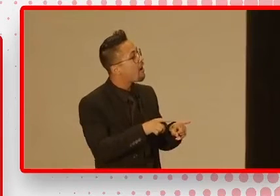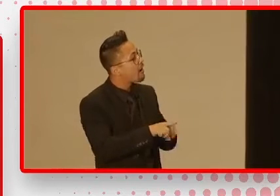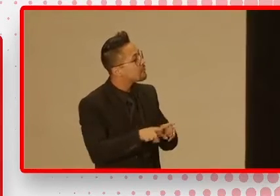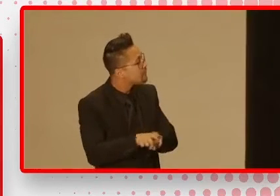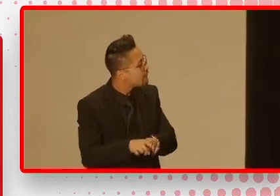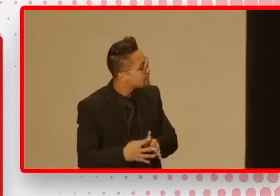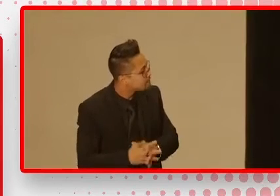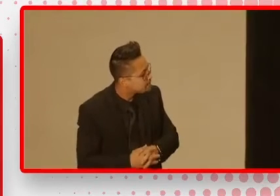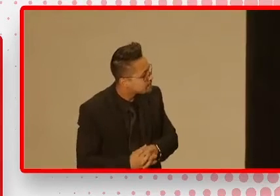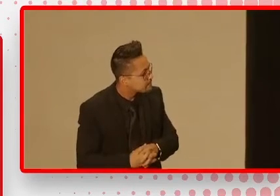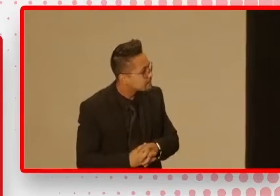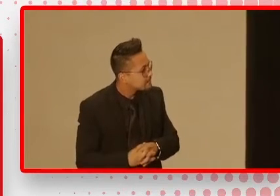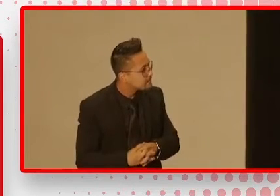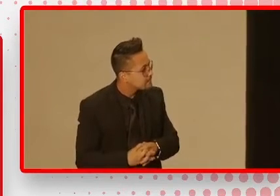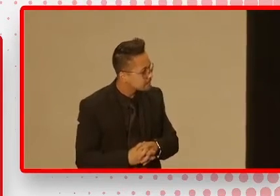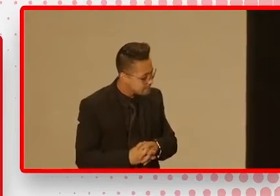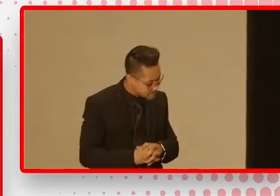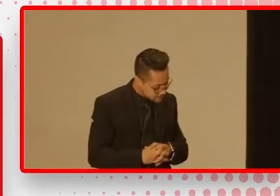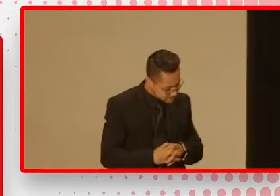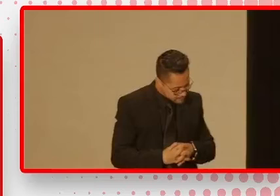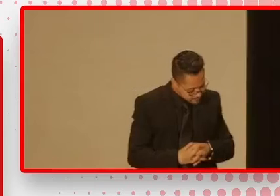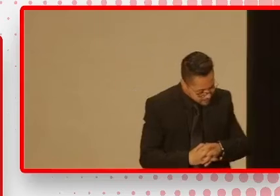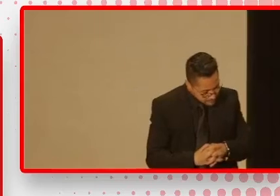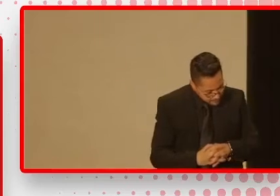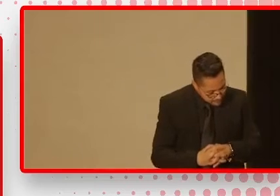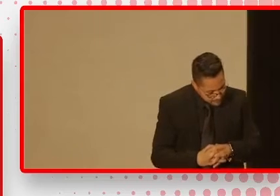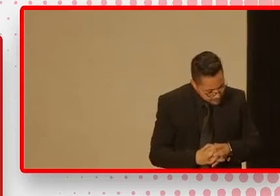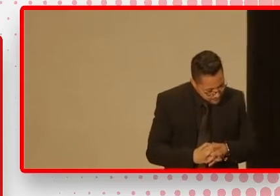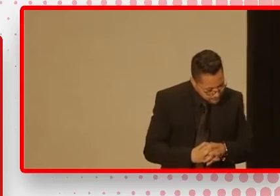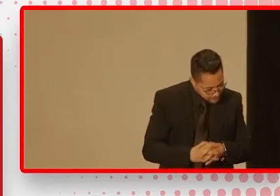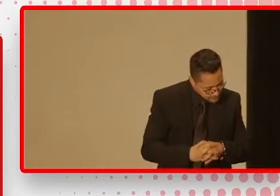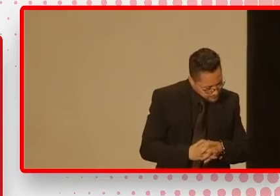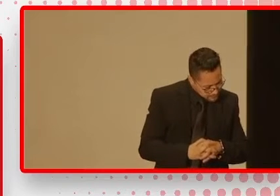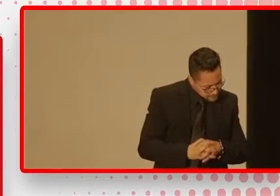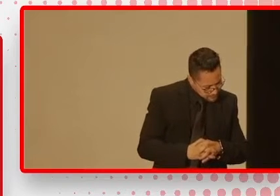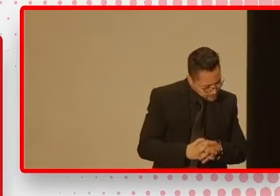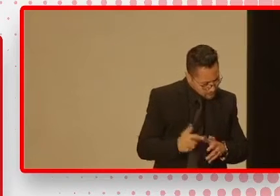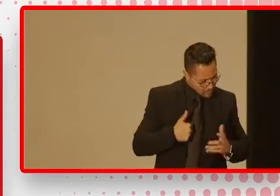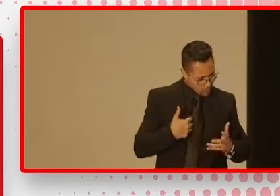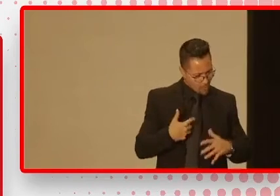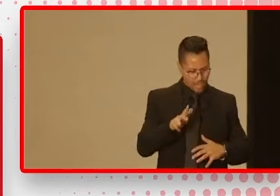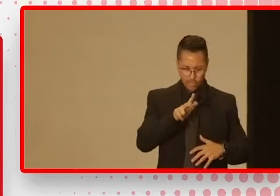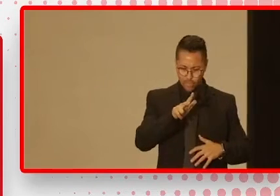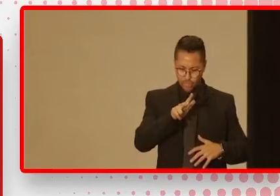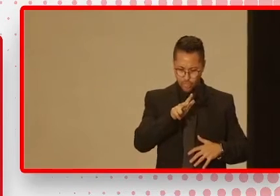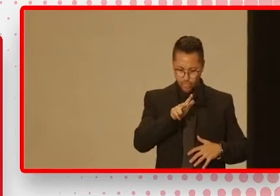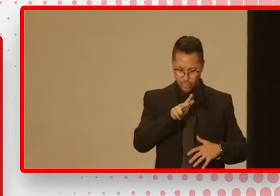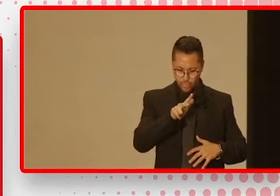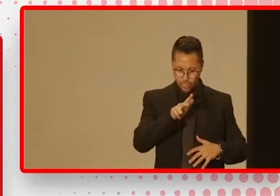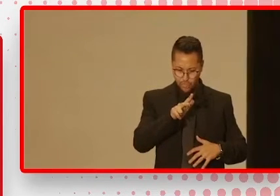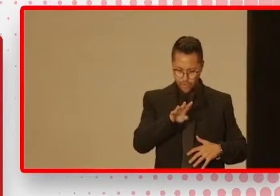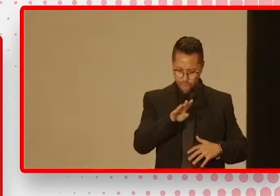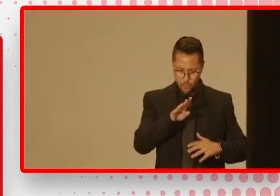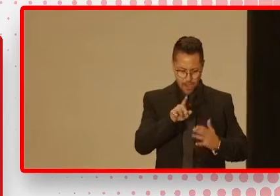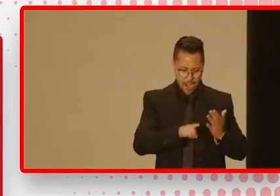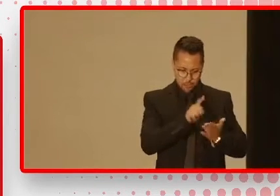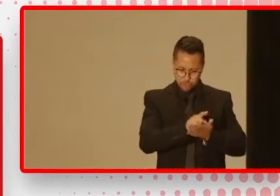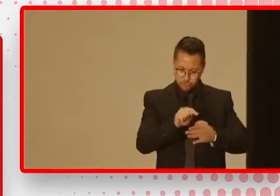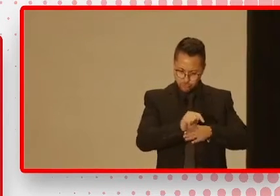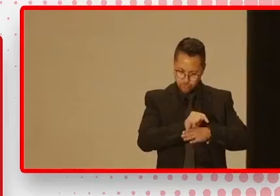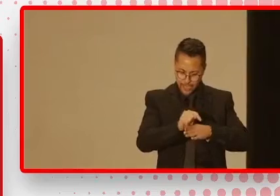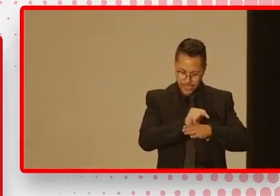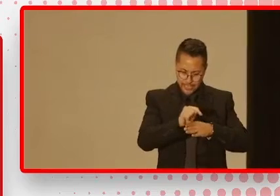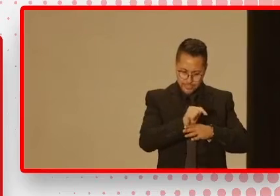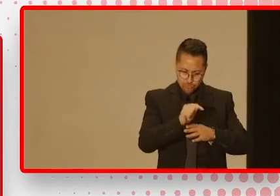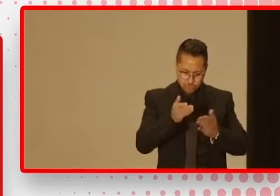have a 24 hours bus and train service. Yeah, we like to have bus every